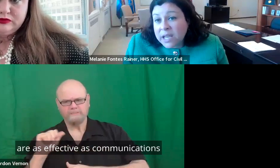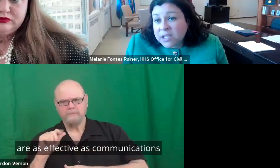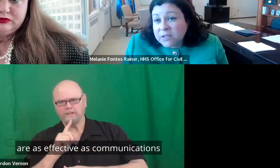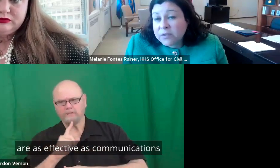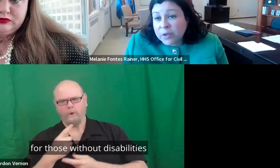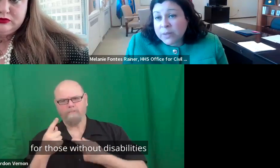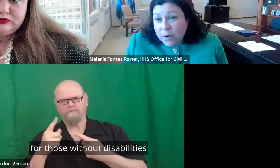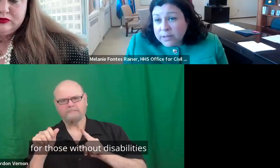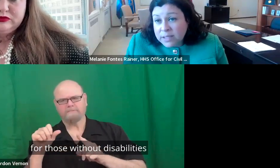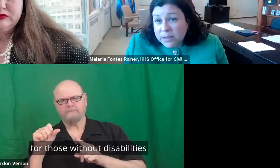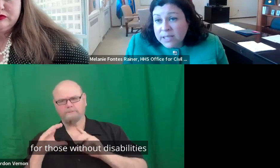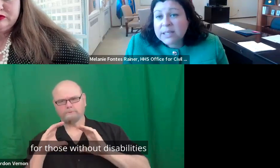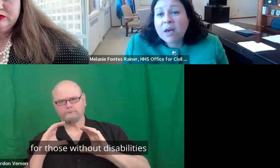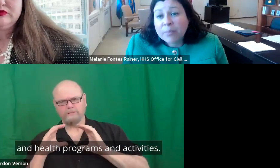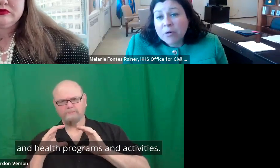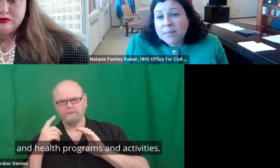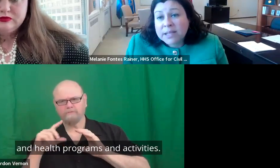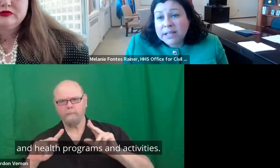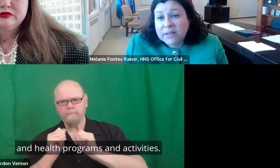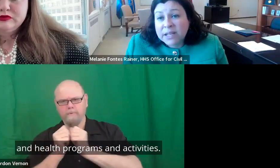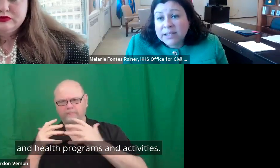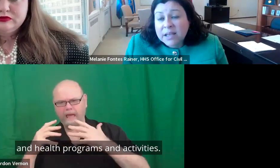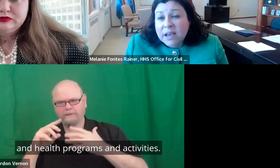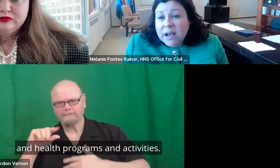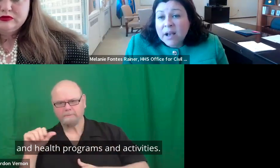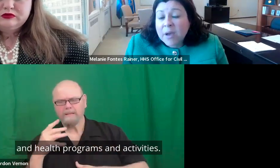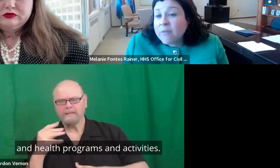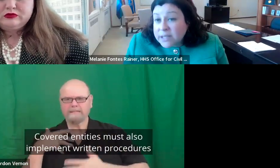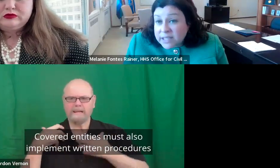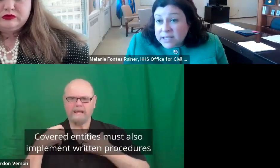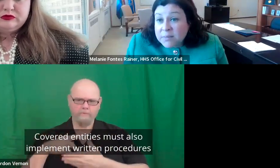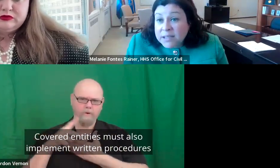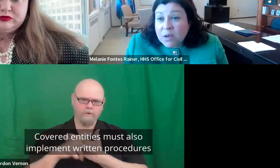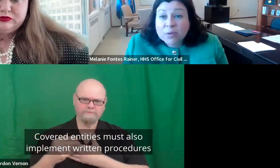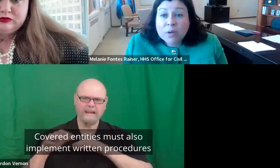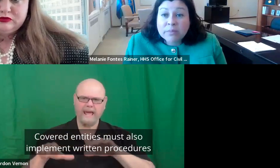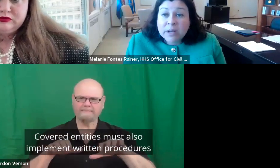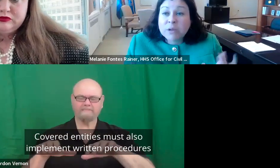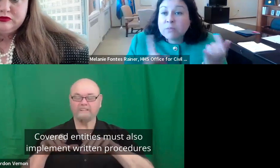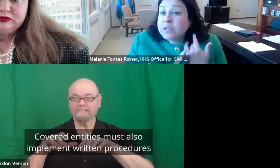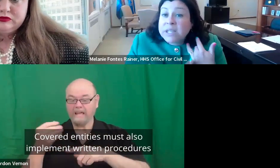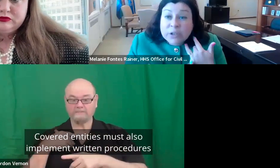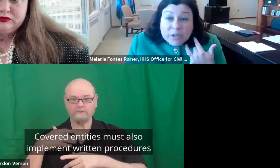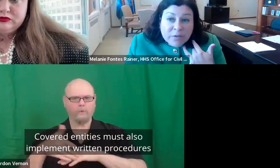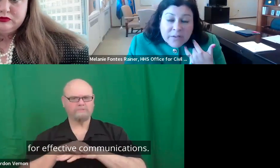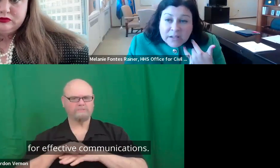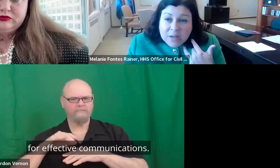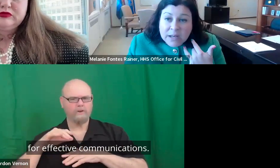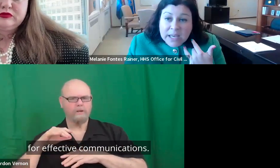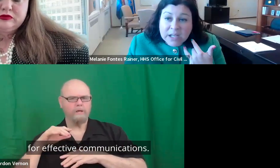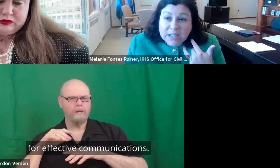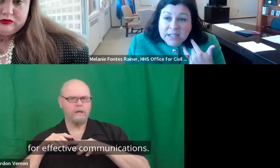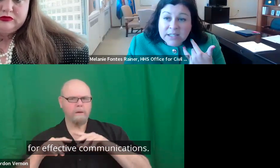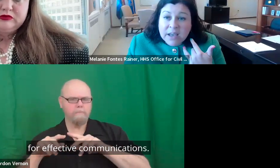as communications for those without disabilities in health programs and activities. Covered entities must also implement written procedures for